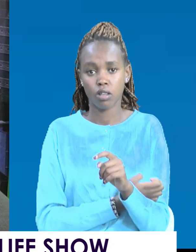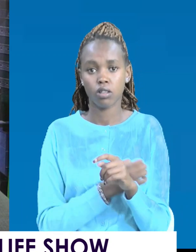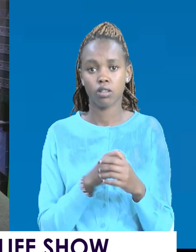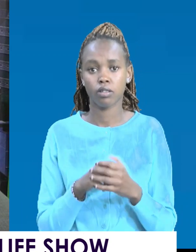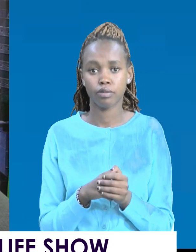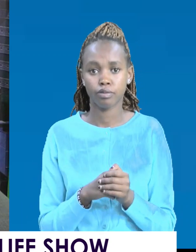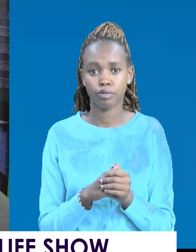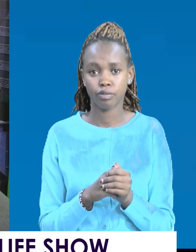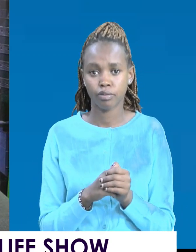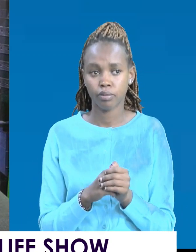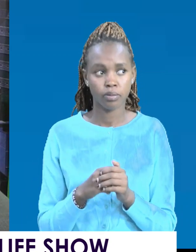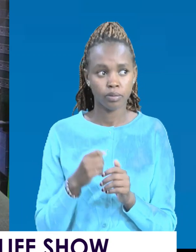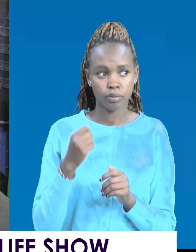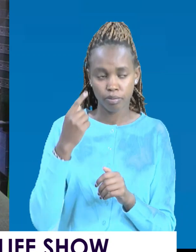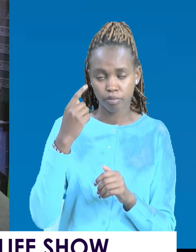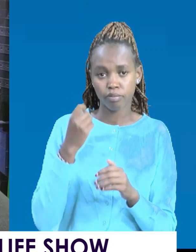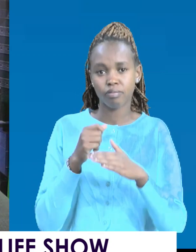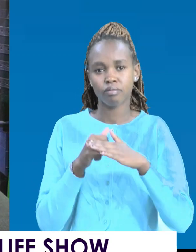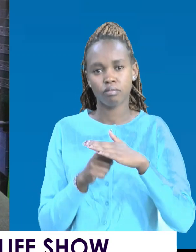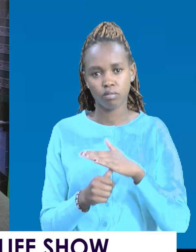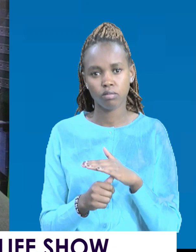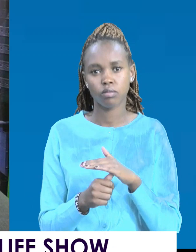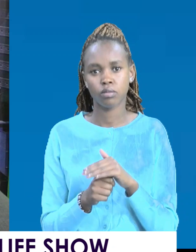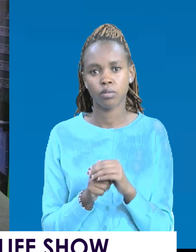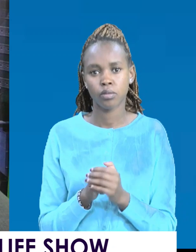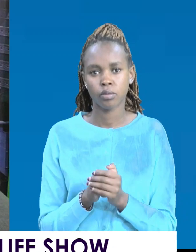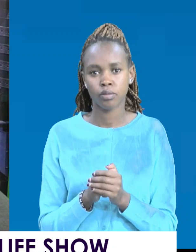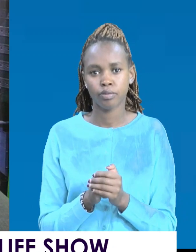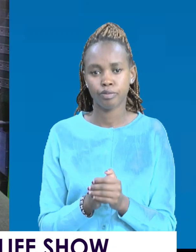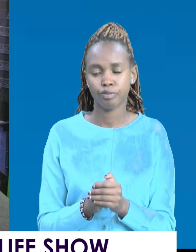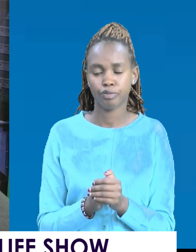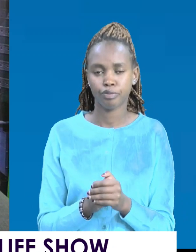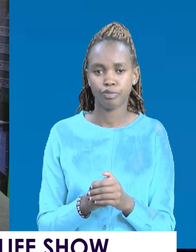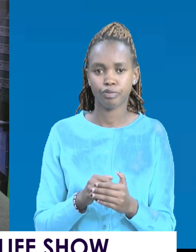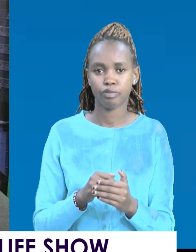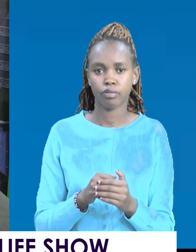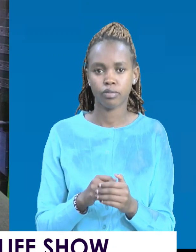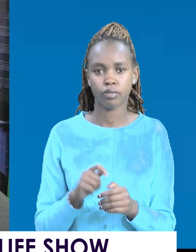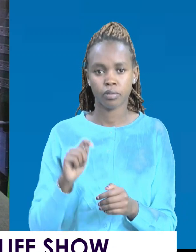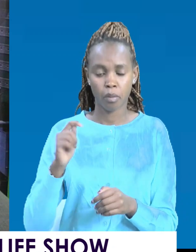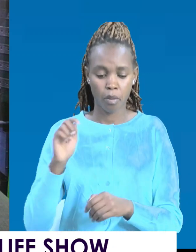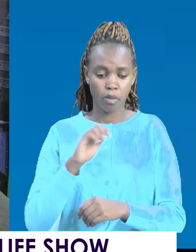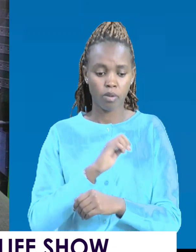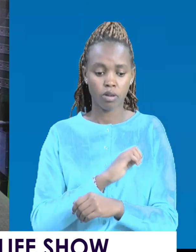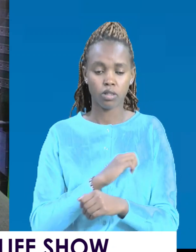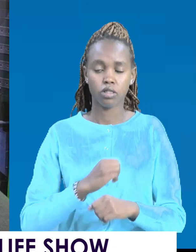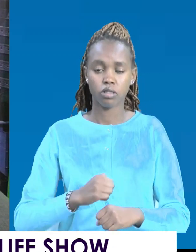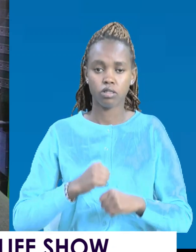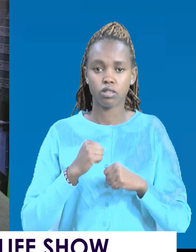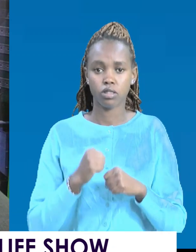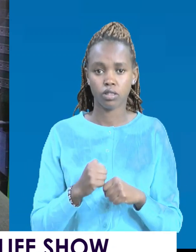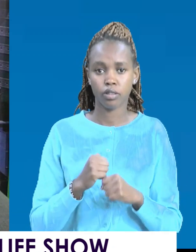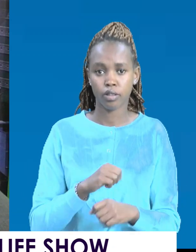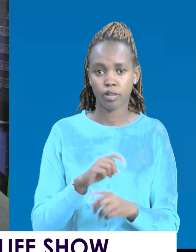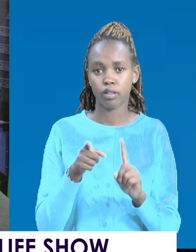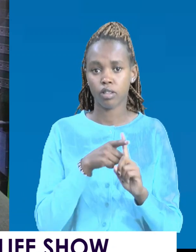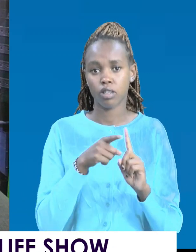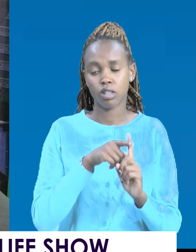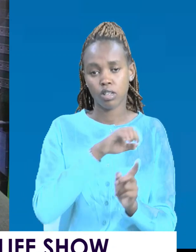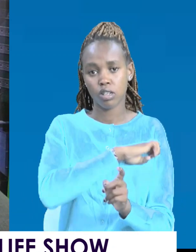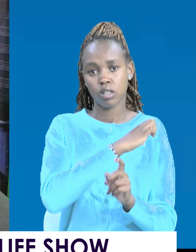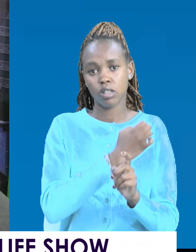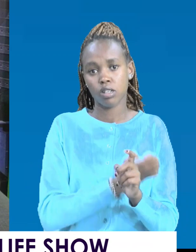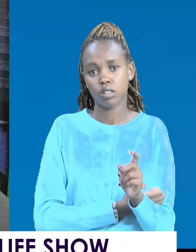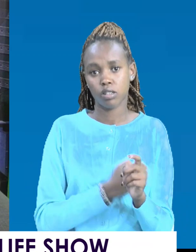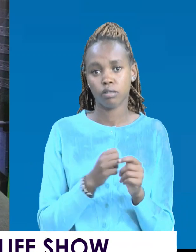you may underestimate the strength of positive energy. You may